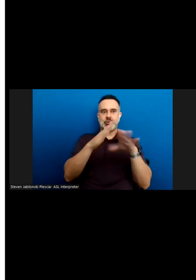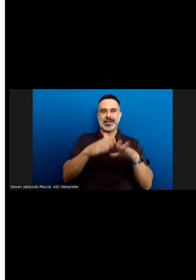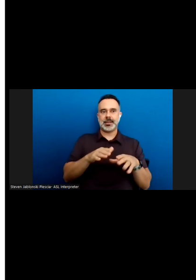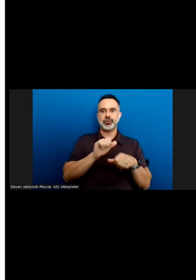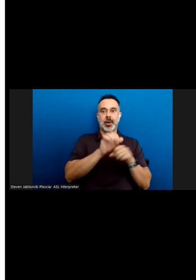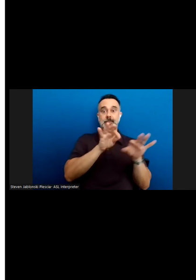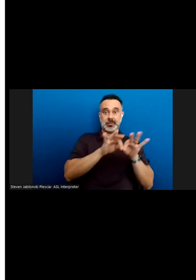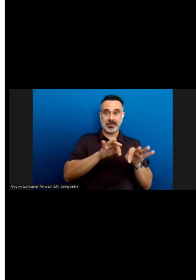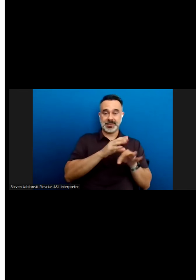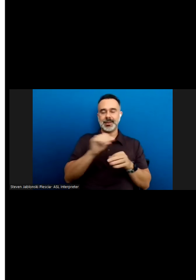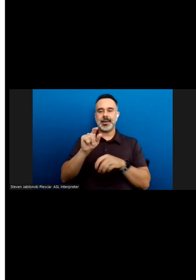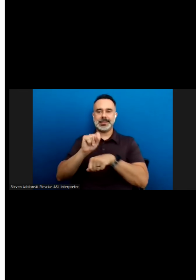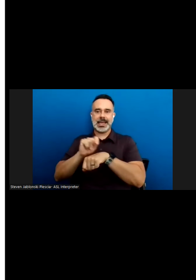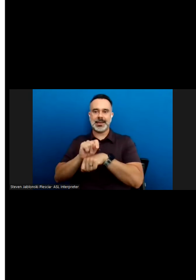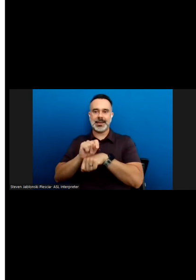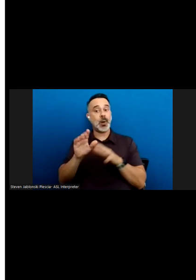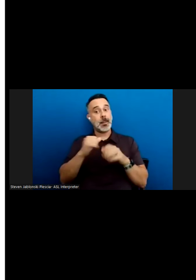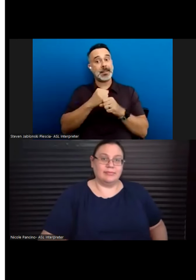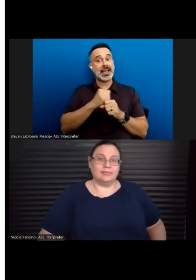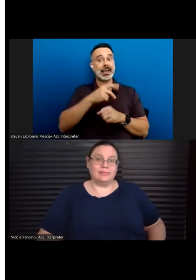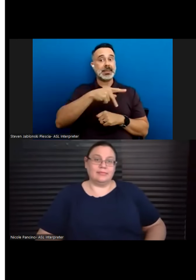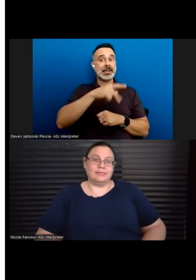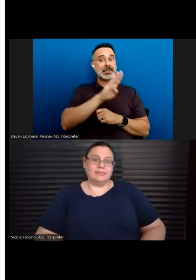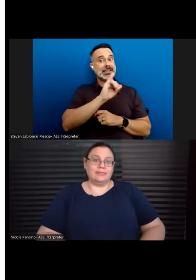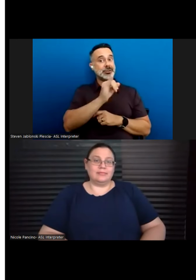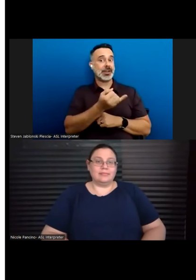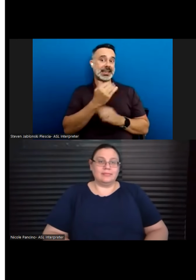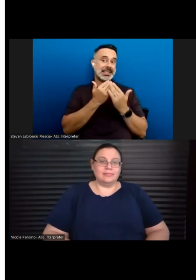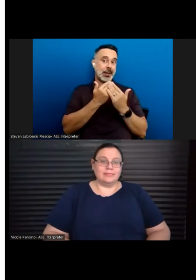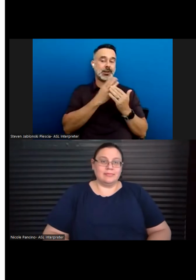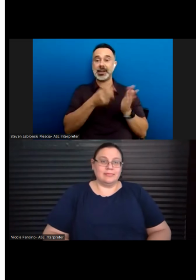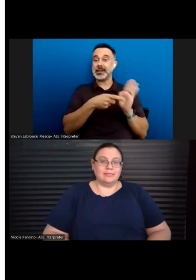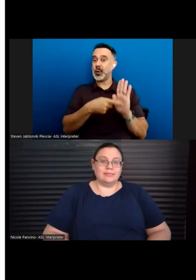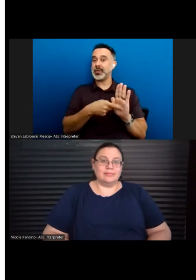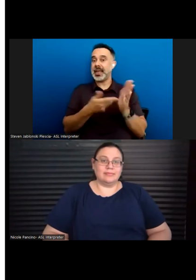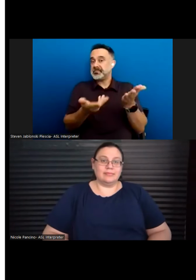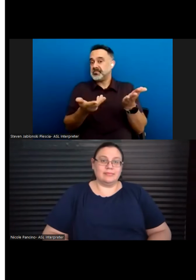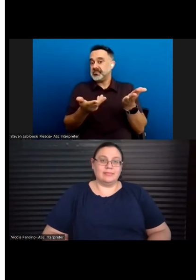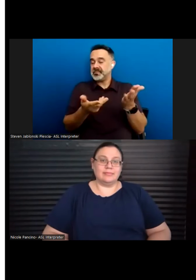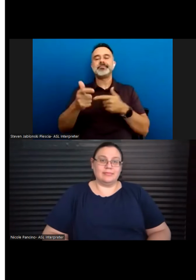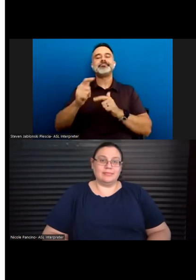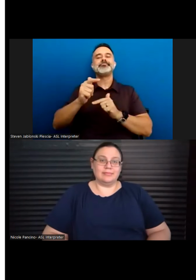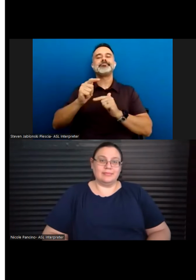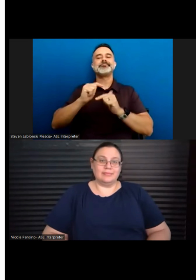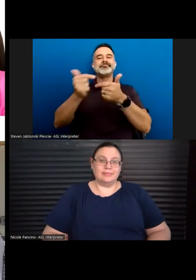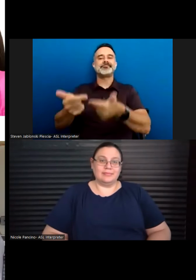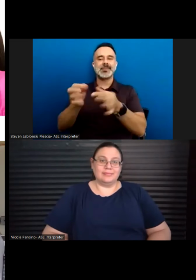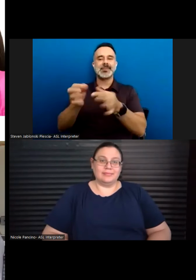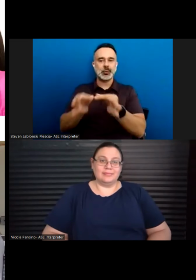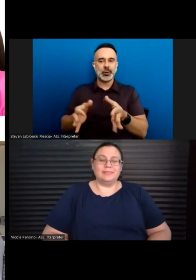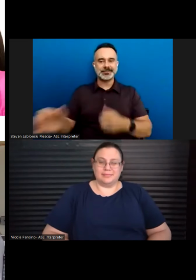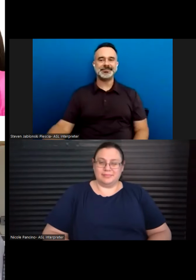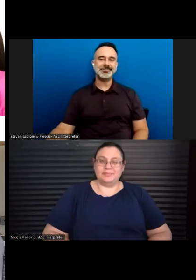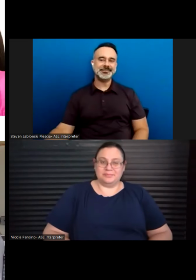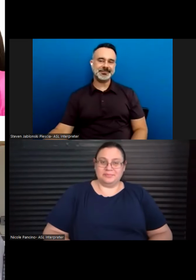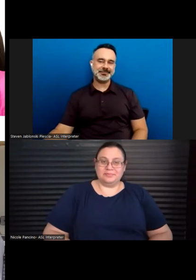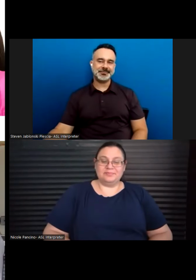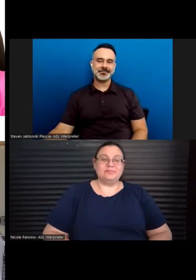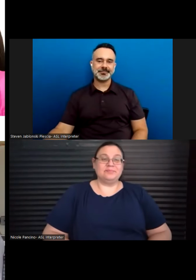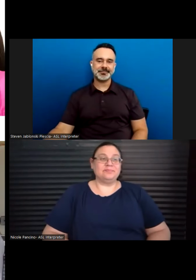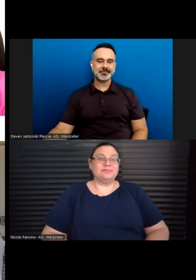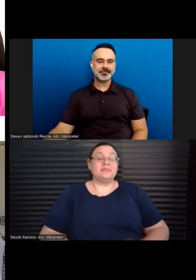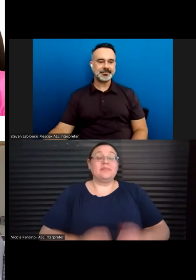tasks. So make a peanut butter and jelly sandwich if you want to and show that. So the next slide, I want to